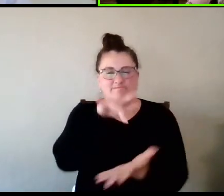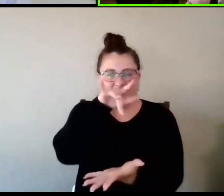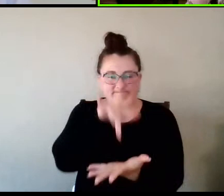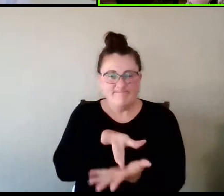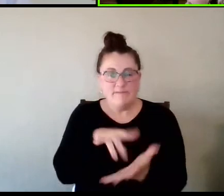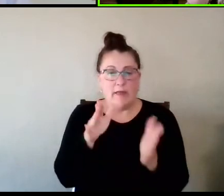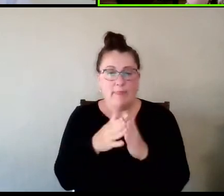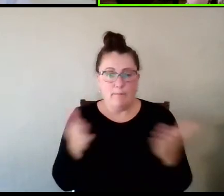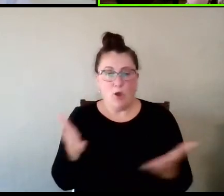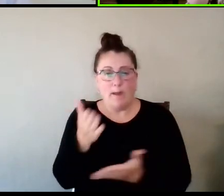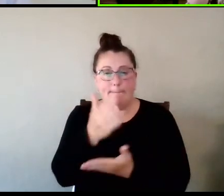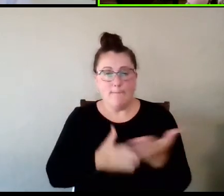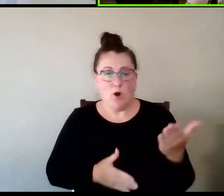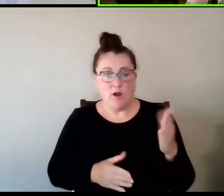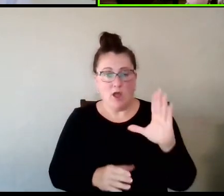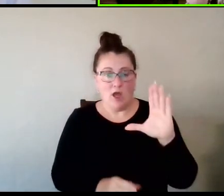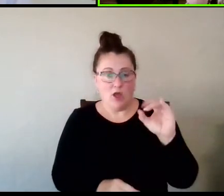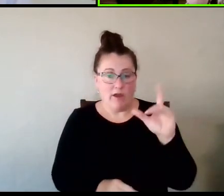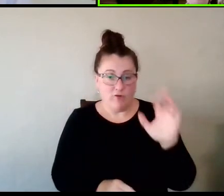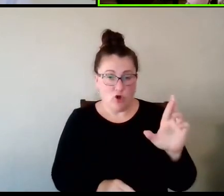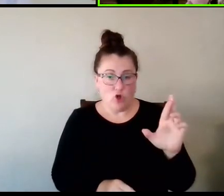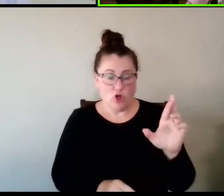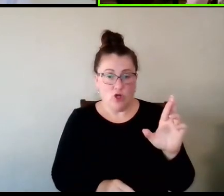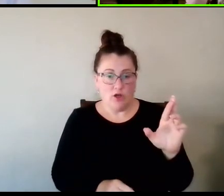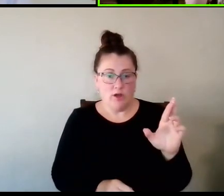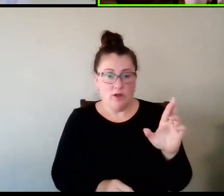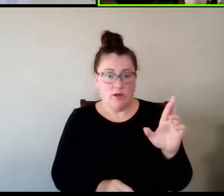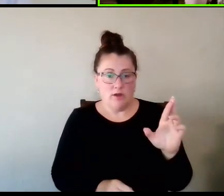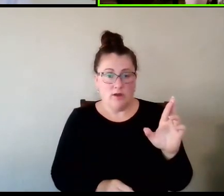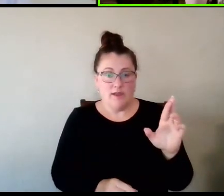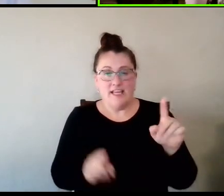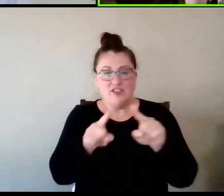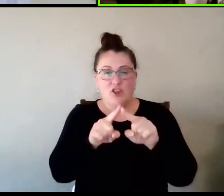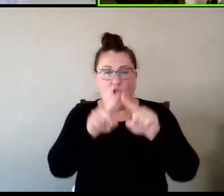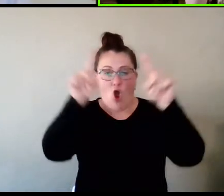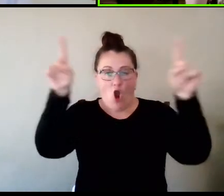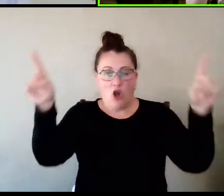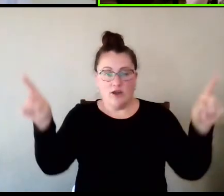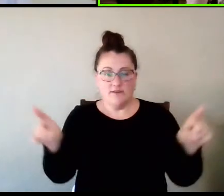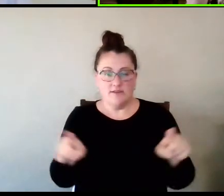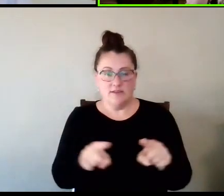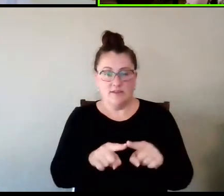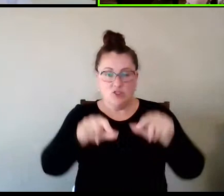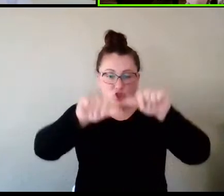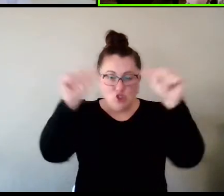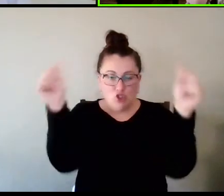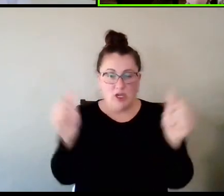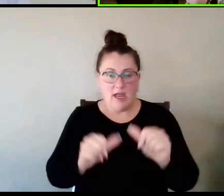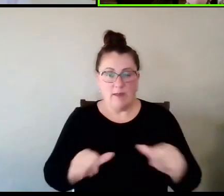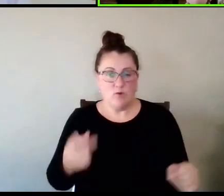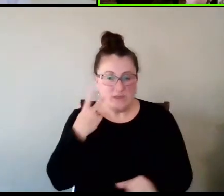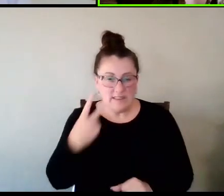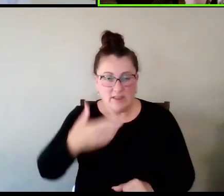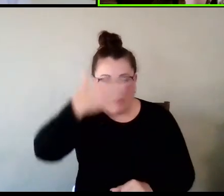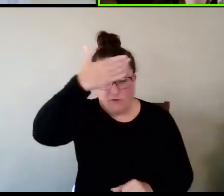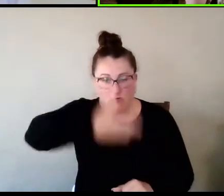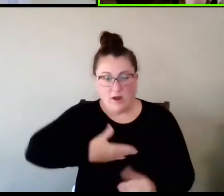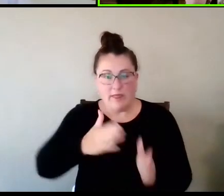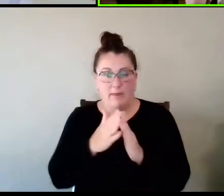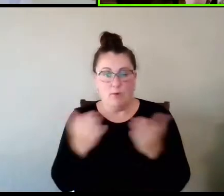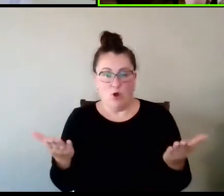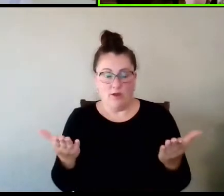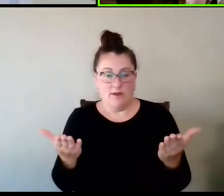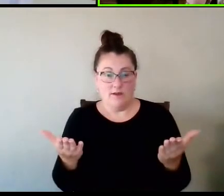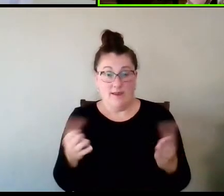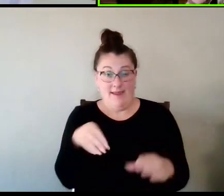actually part of the cover also, is the heart. In fact, in the book,